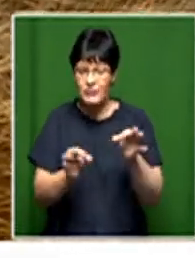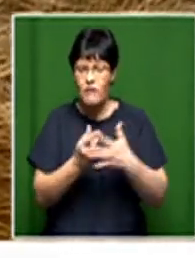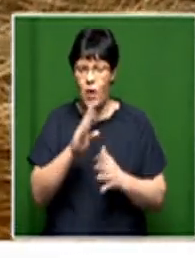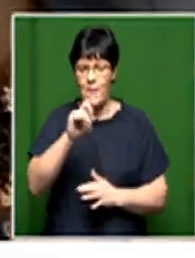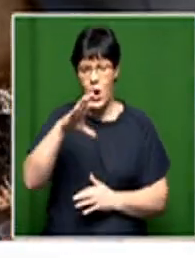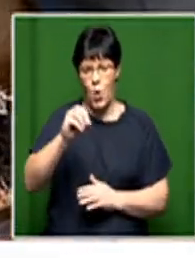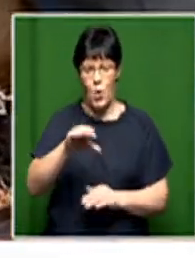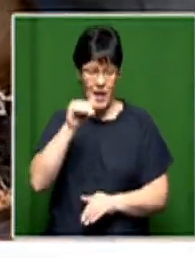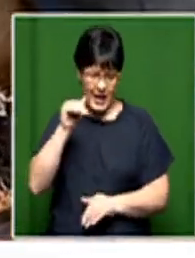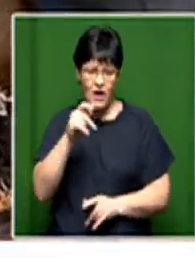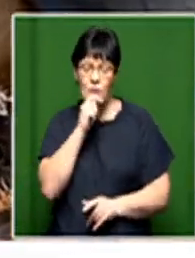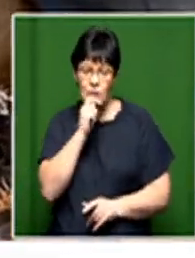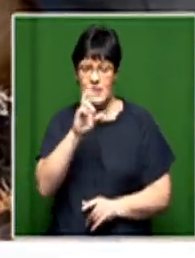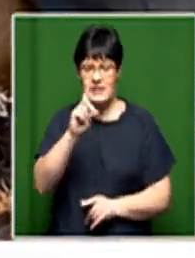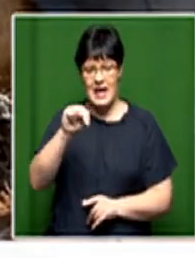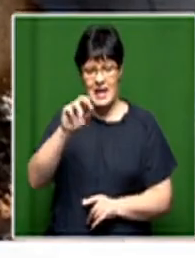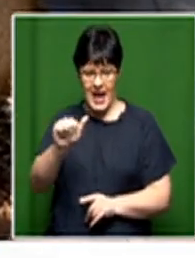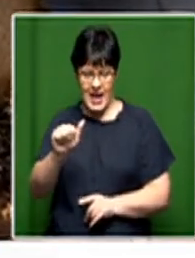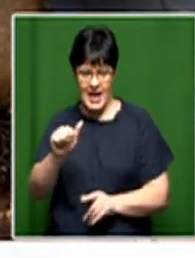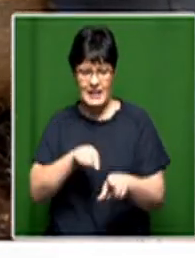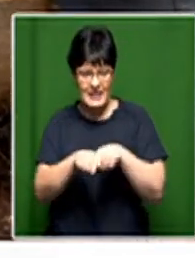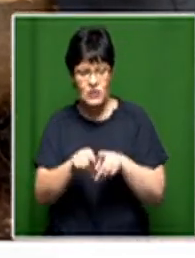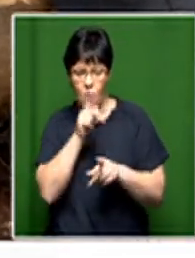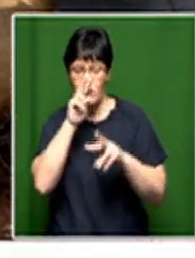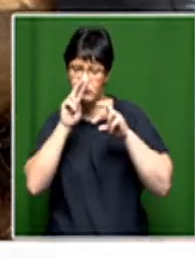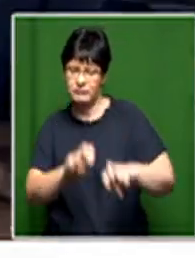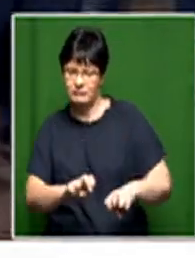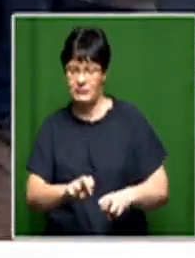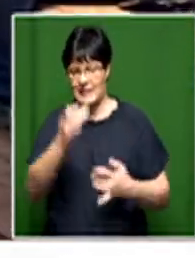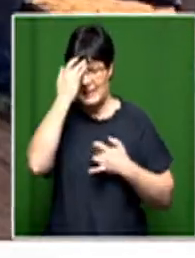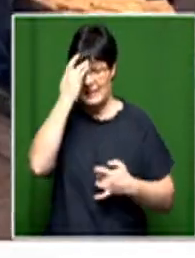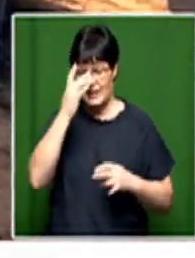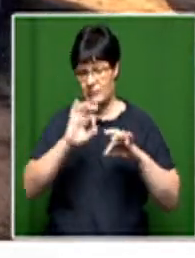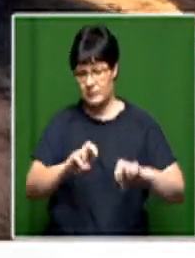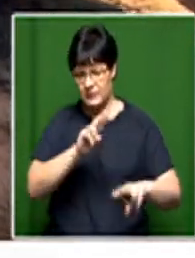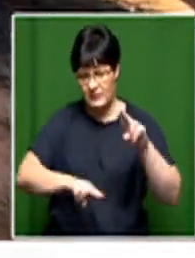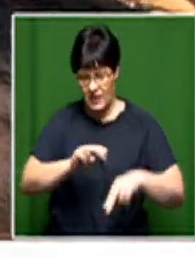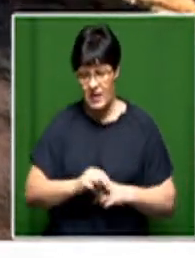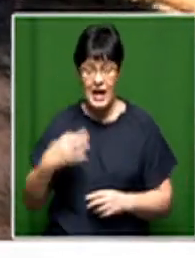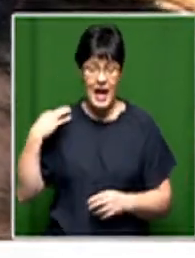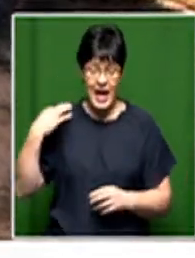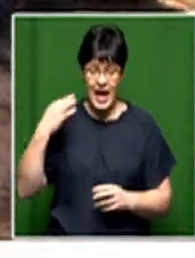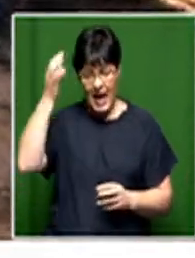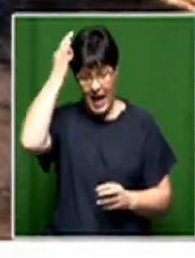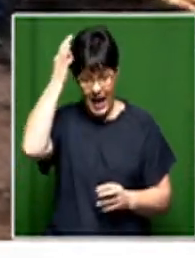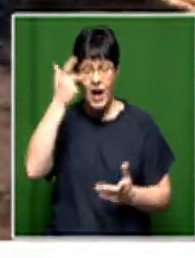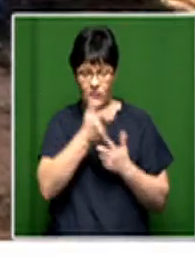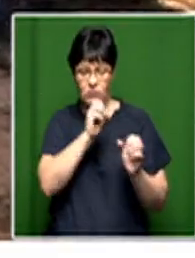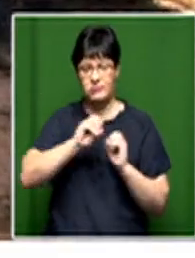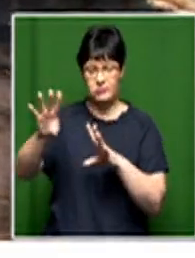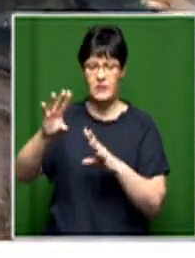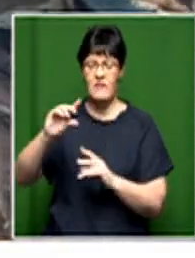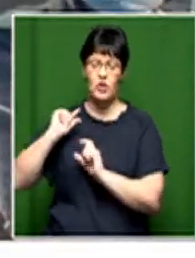biobank that can be used for DNA testing or disease surveillance. Hair from the lion also gets taken for